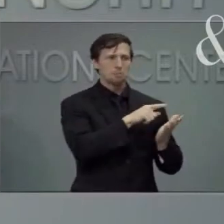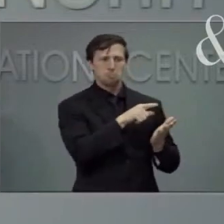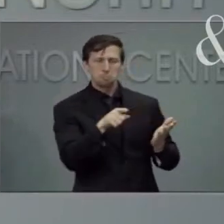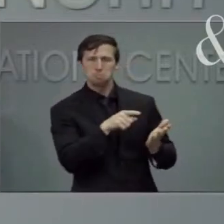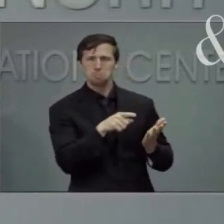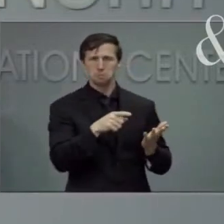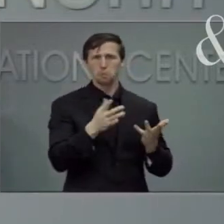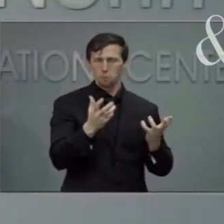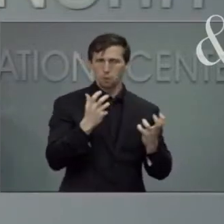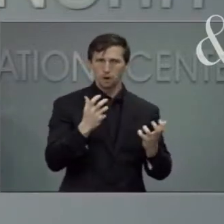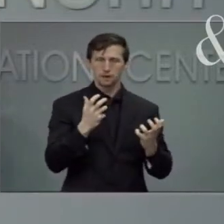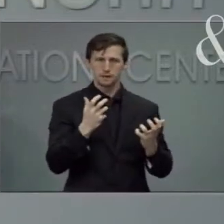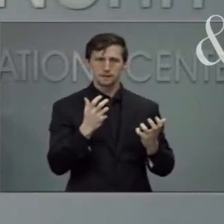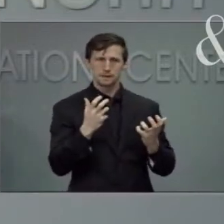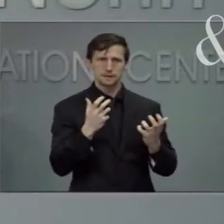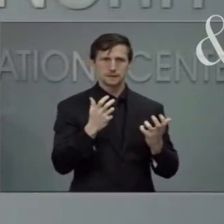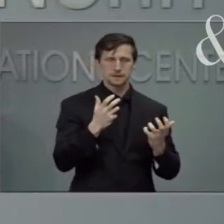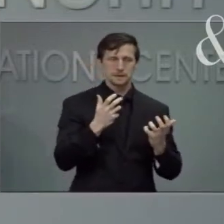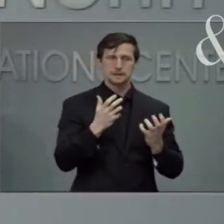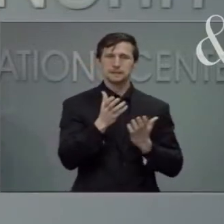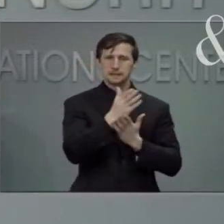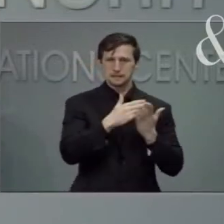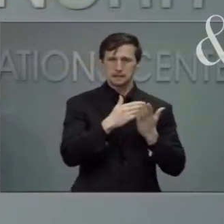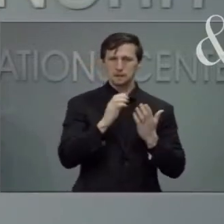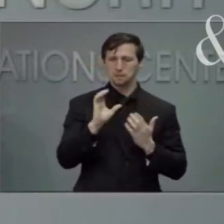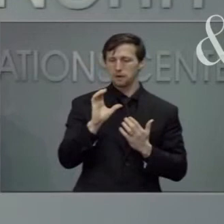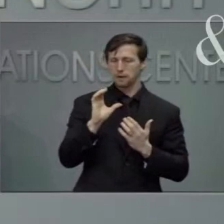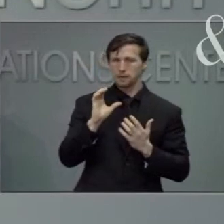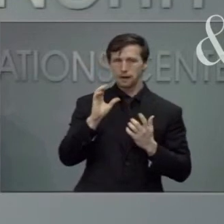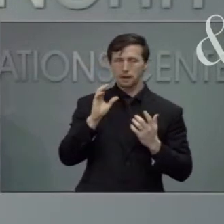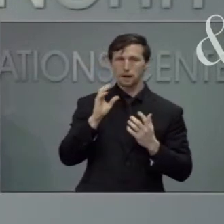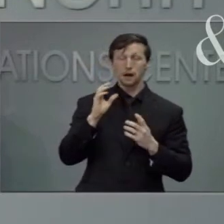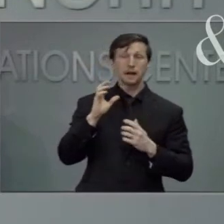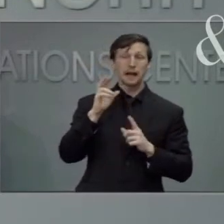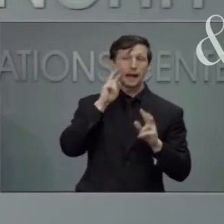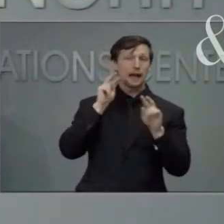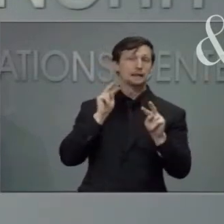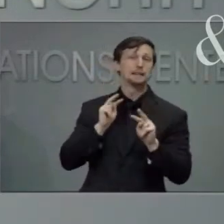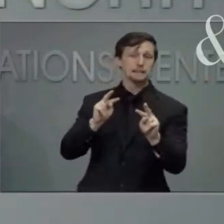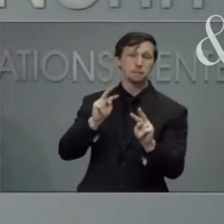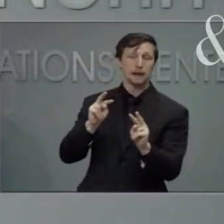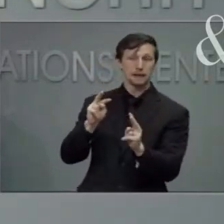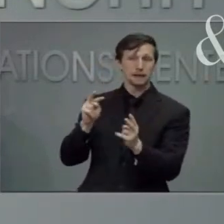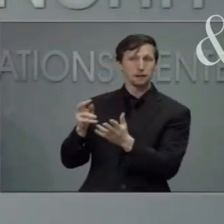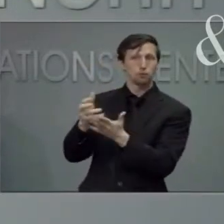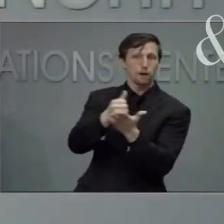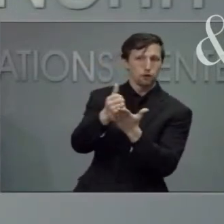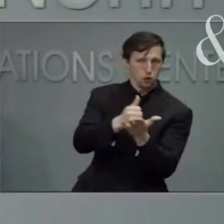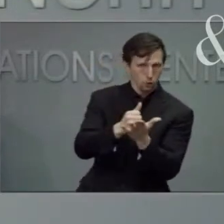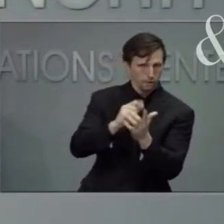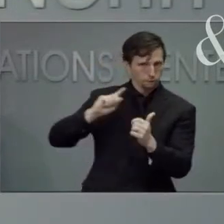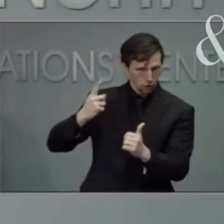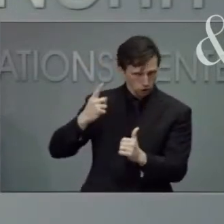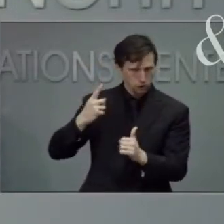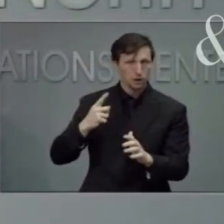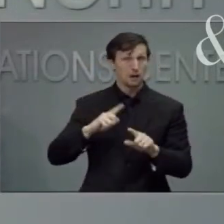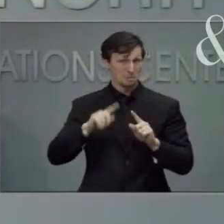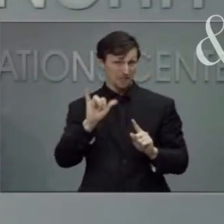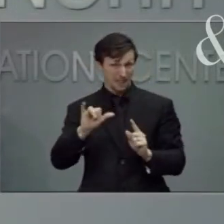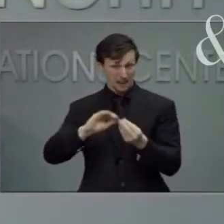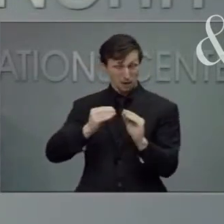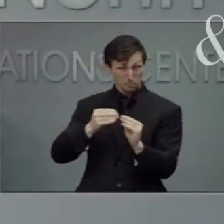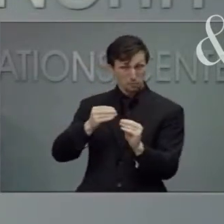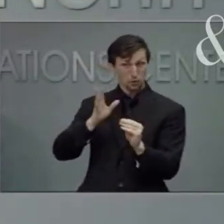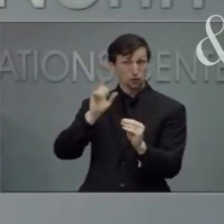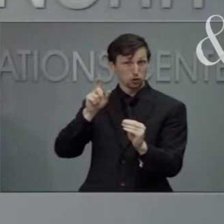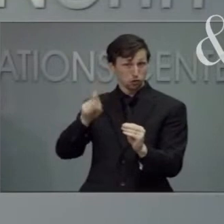the consensus revenue forecast before making a decision, but that's coming up very soon. We believe that that's going